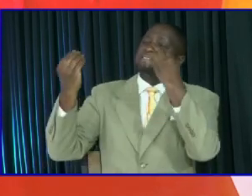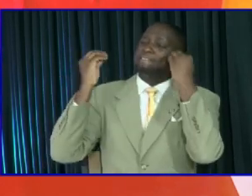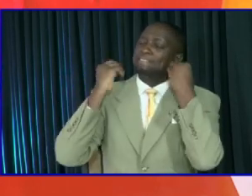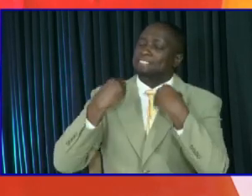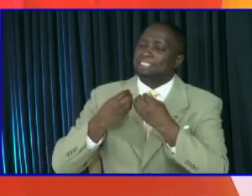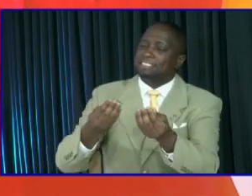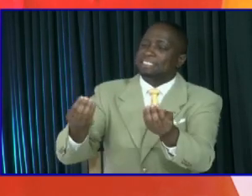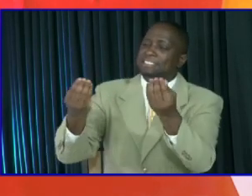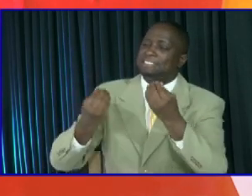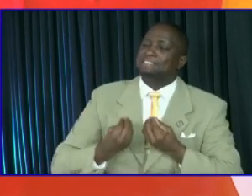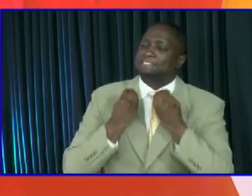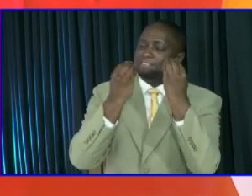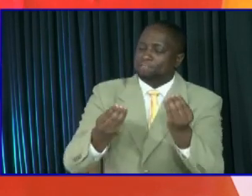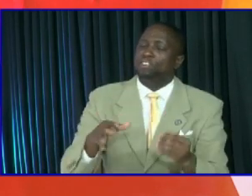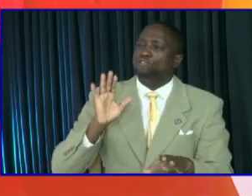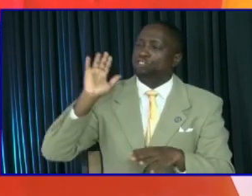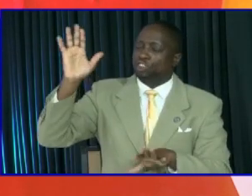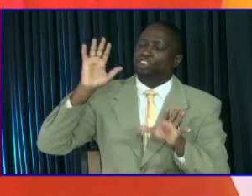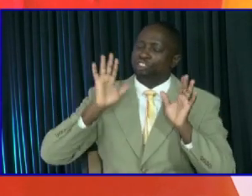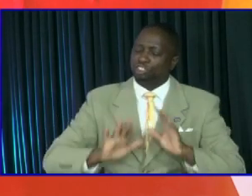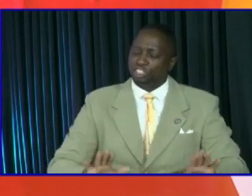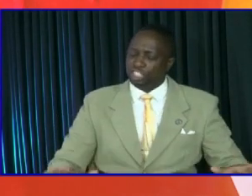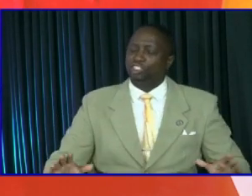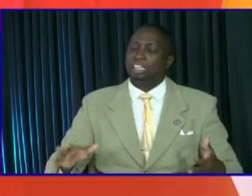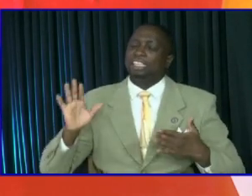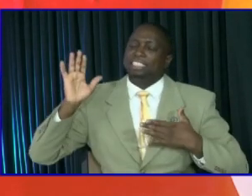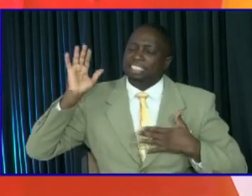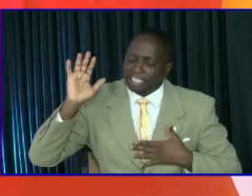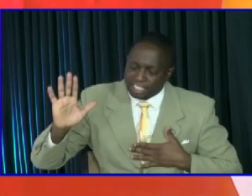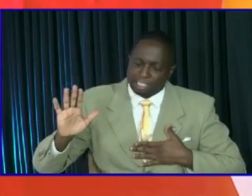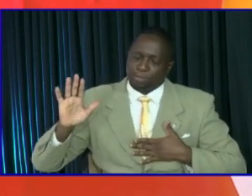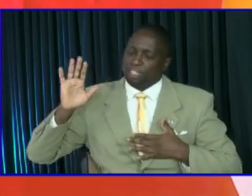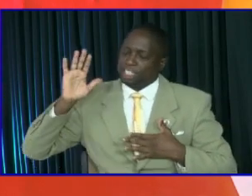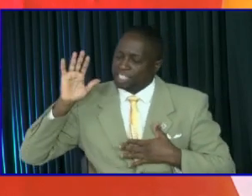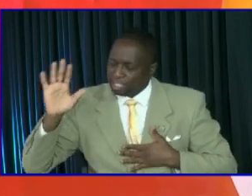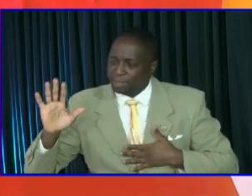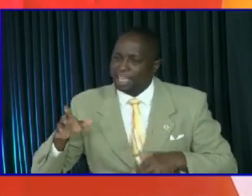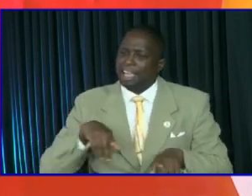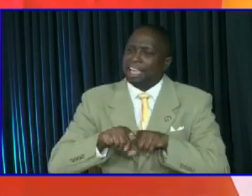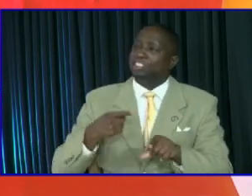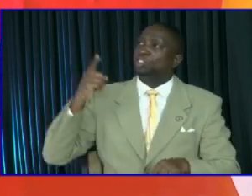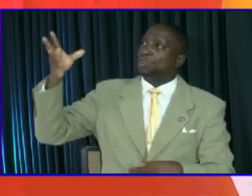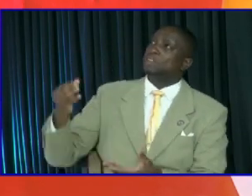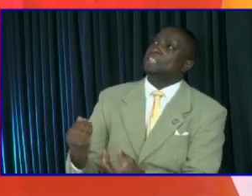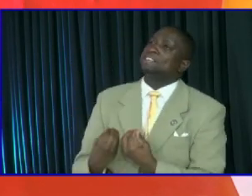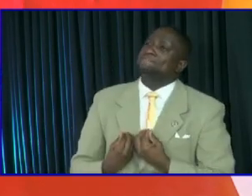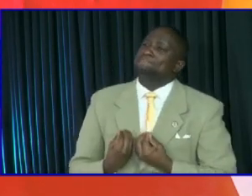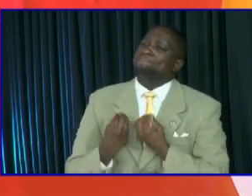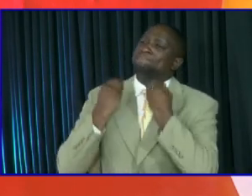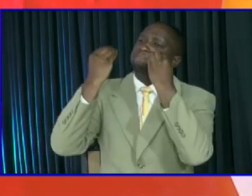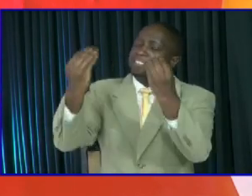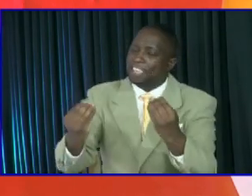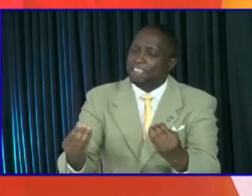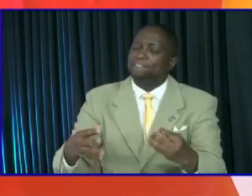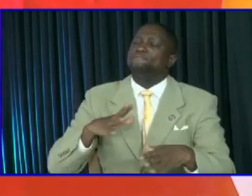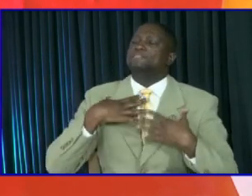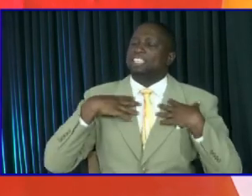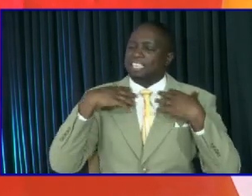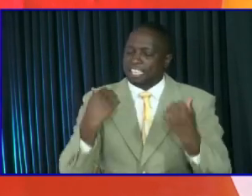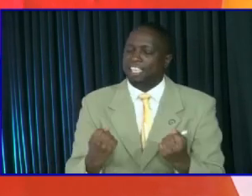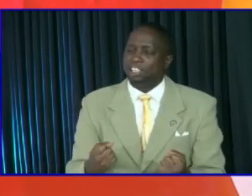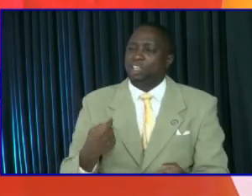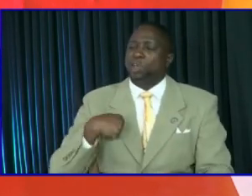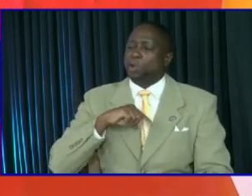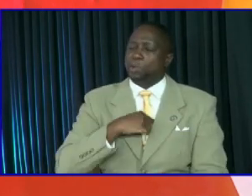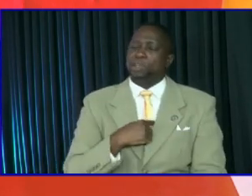testimonies after testimony as you bring healing and restoration in their life. We are mindful of mothers and fathers